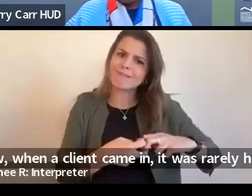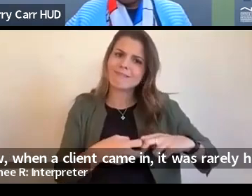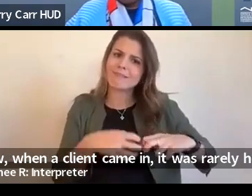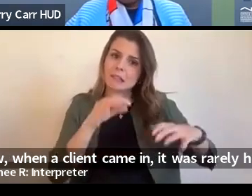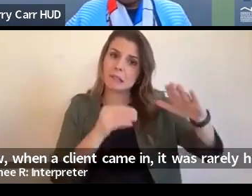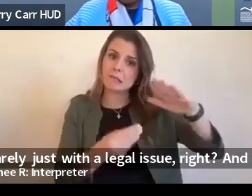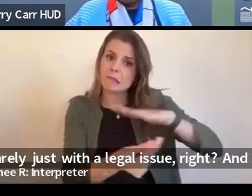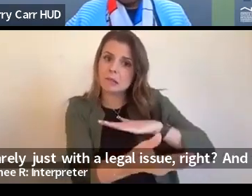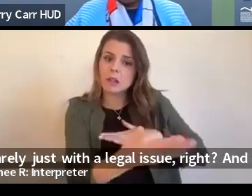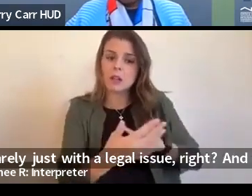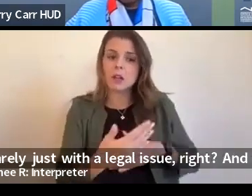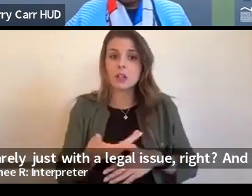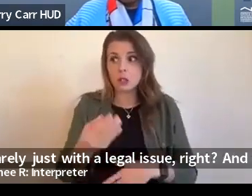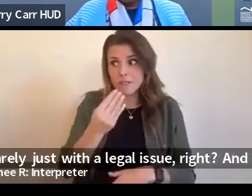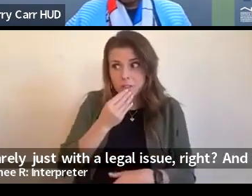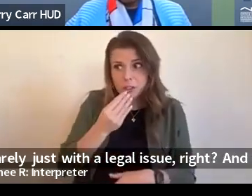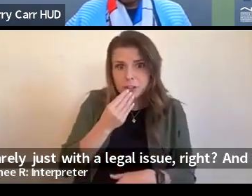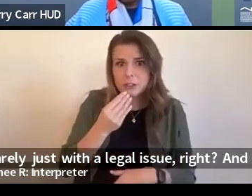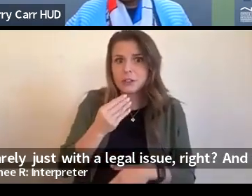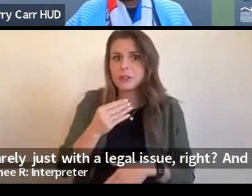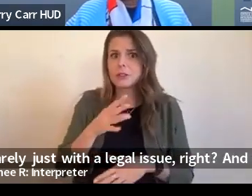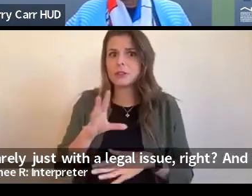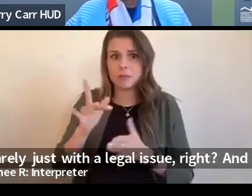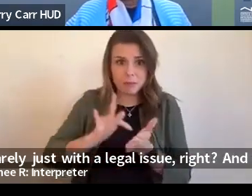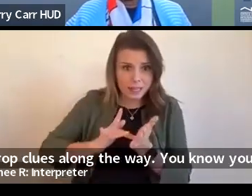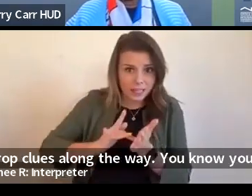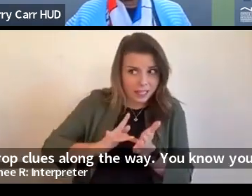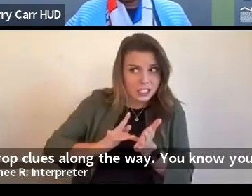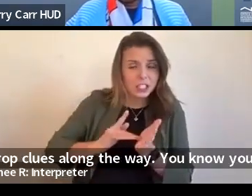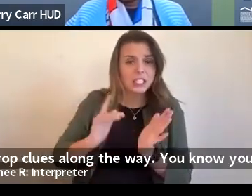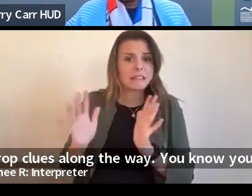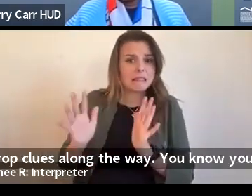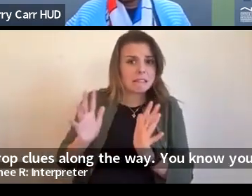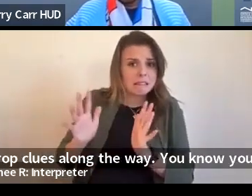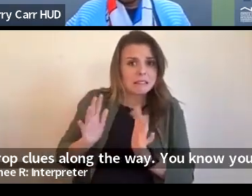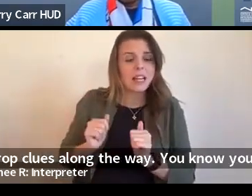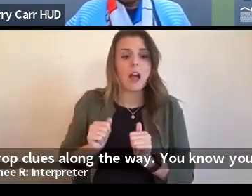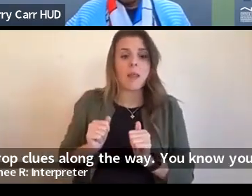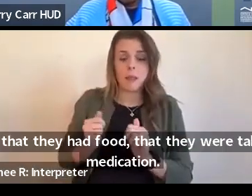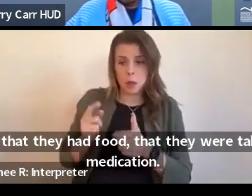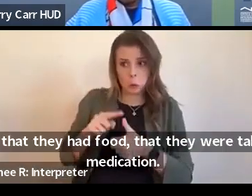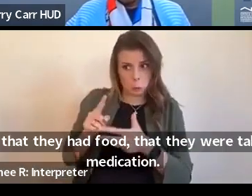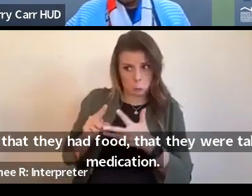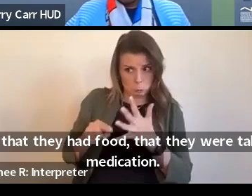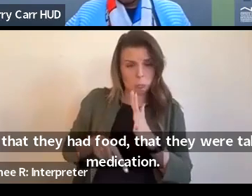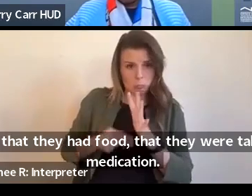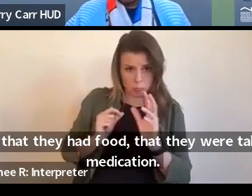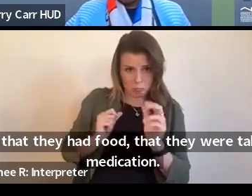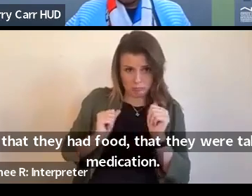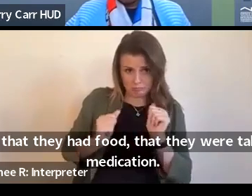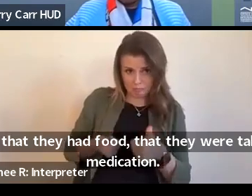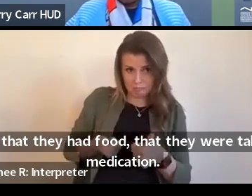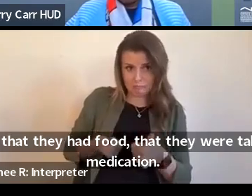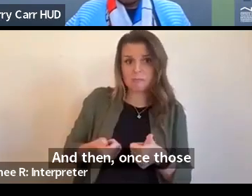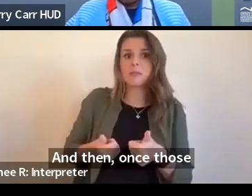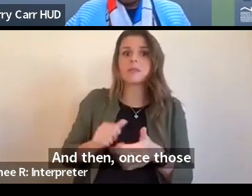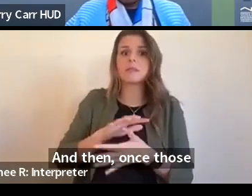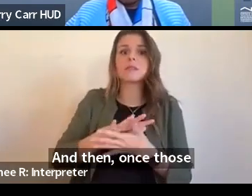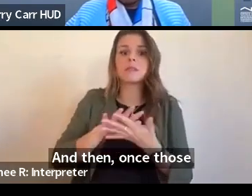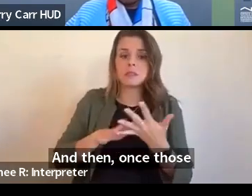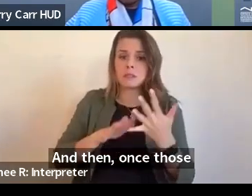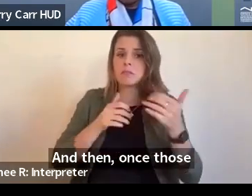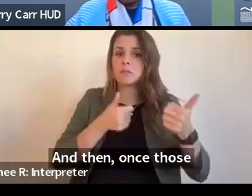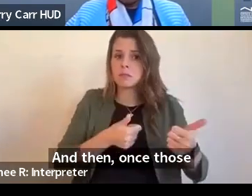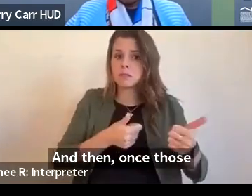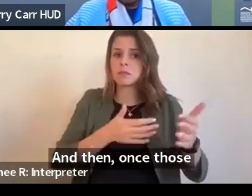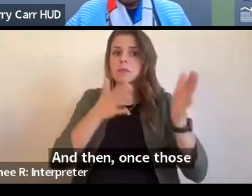had to make sure that they had food, that they were taking their medication. And then once those issues were covered, that they were